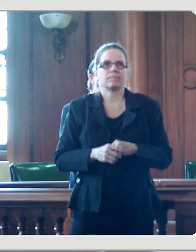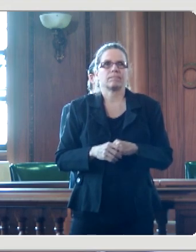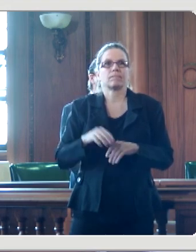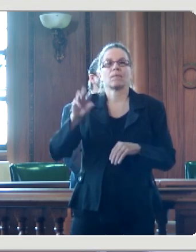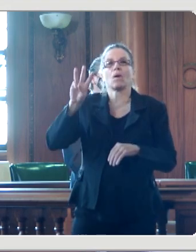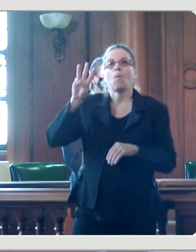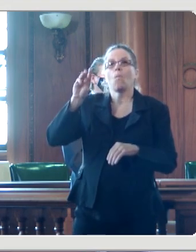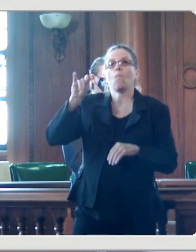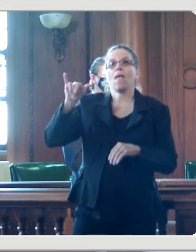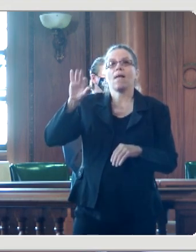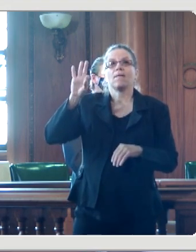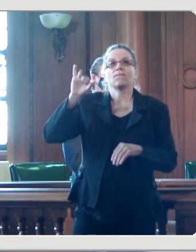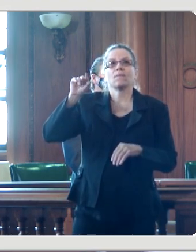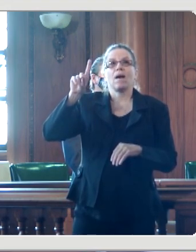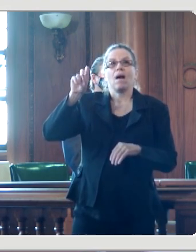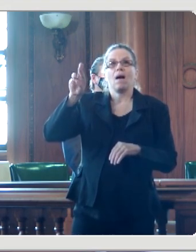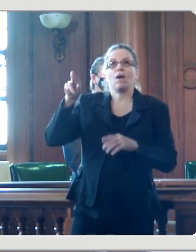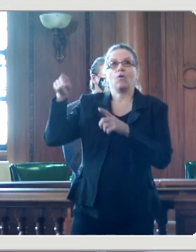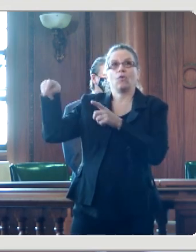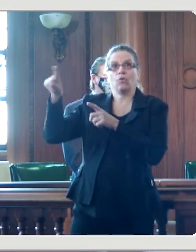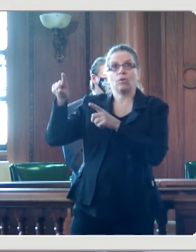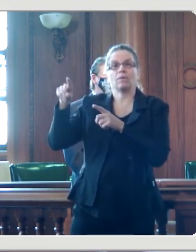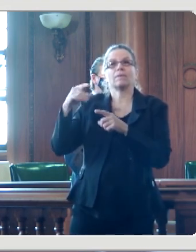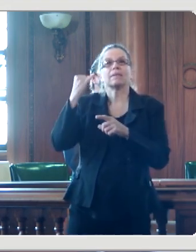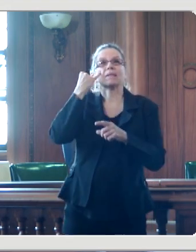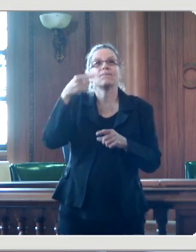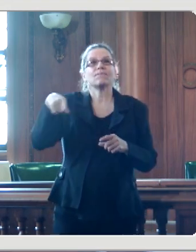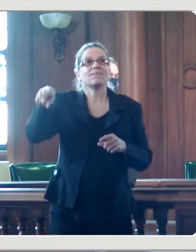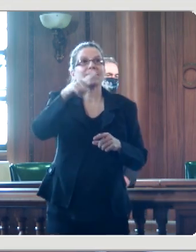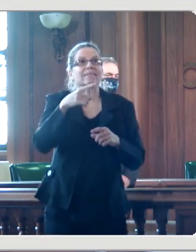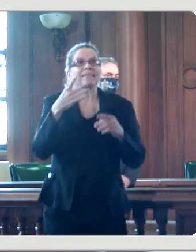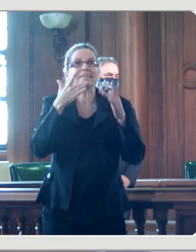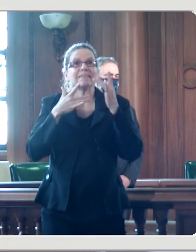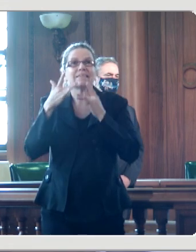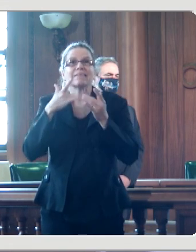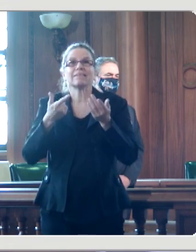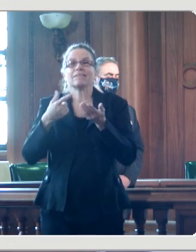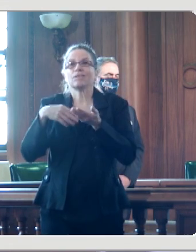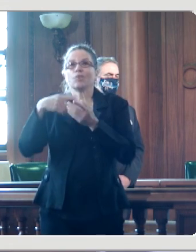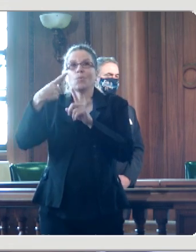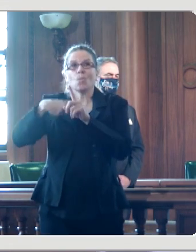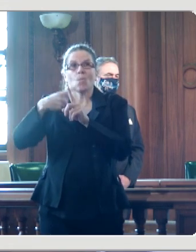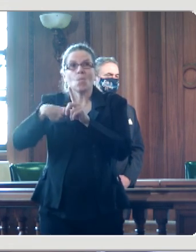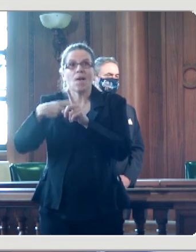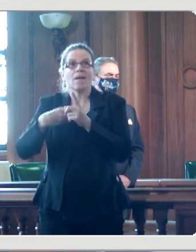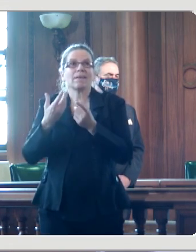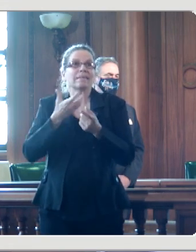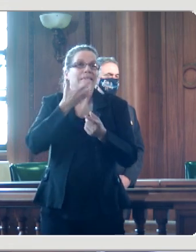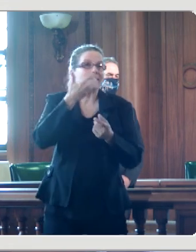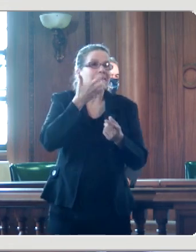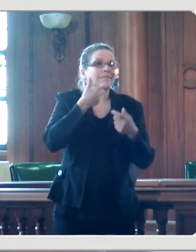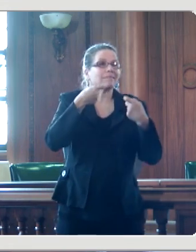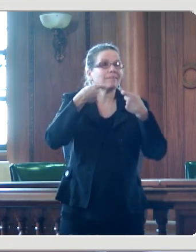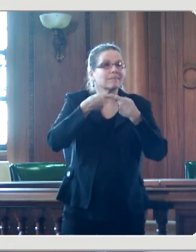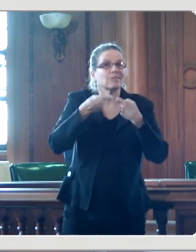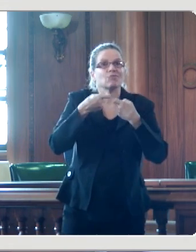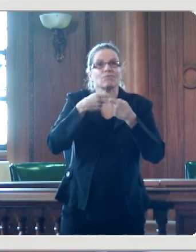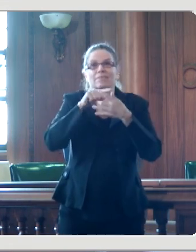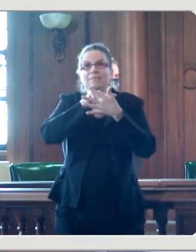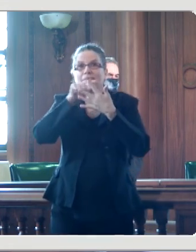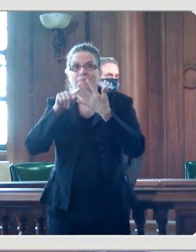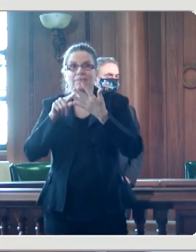and rent assistance. If there are any individuals that are experiencing housing insecurity or